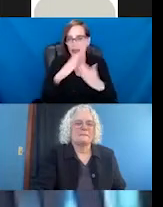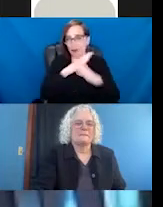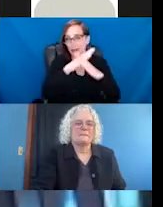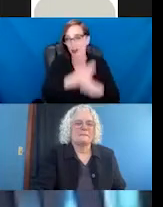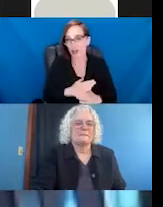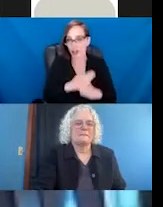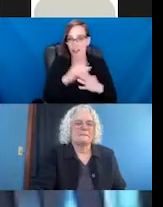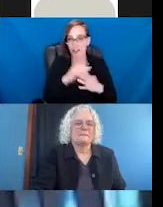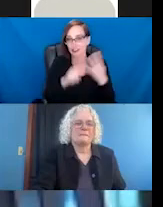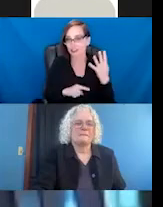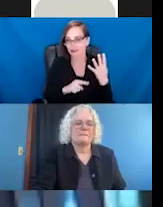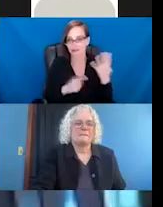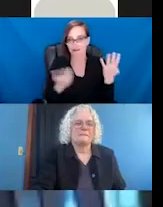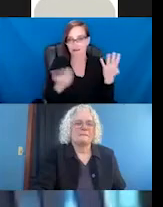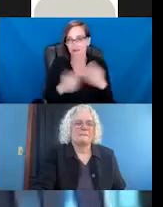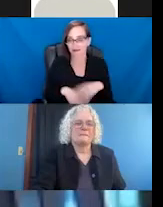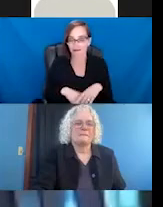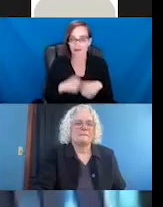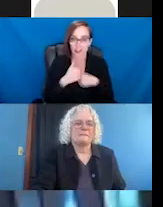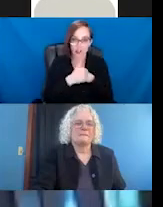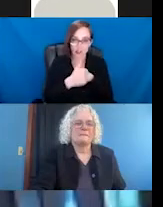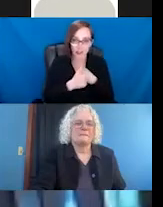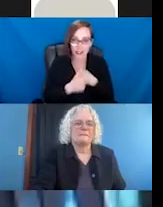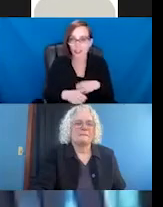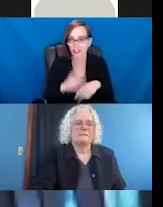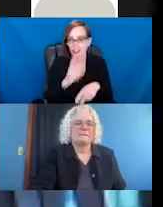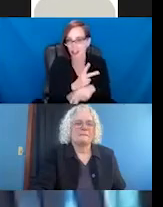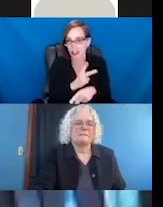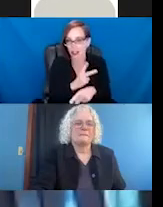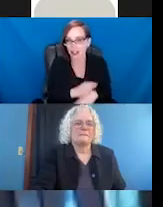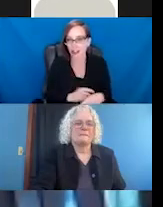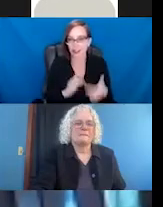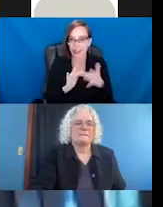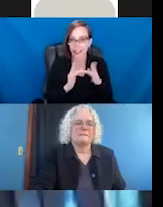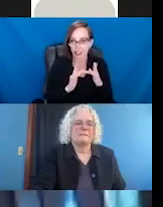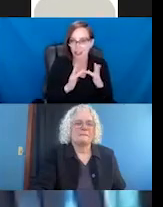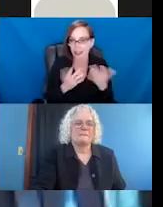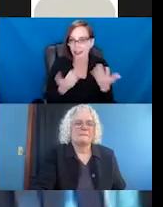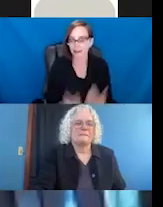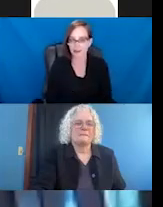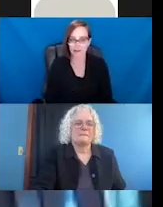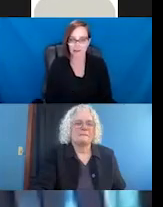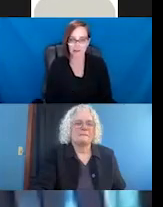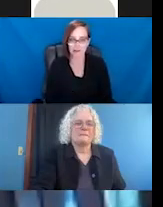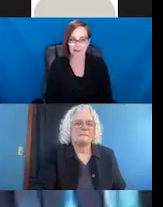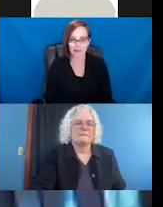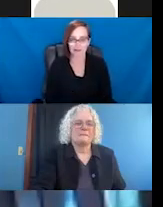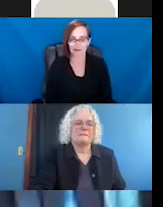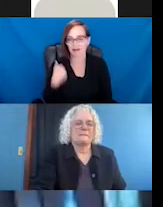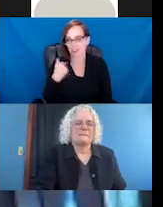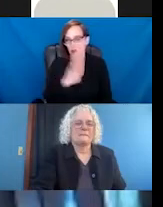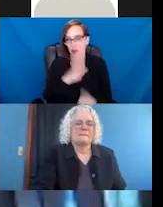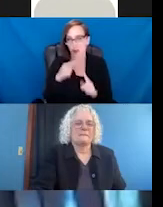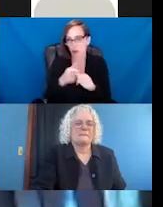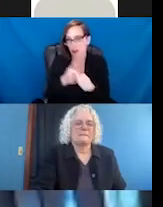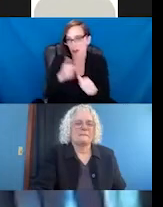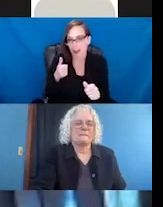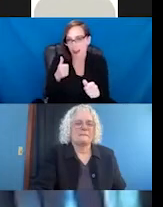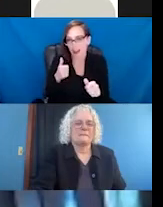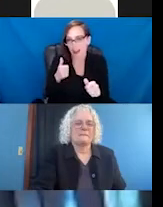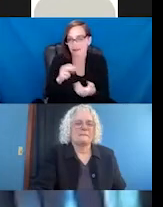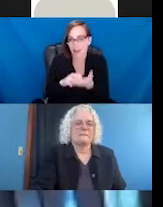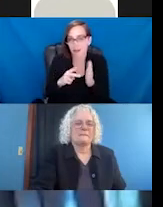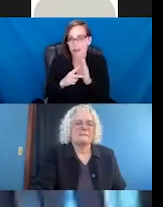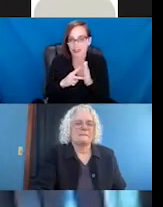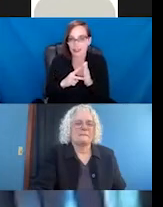there. And it's just everything across the board. It's a lack of respect